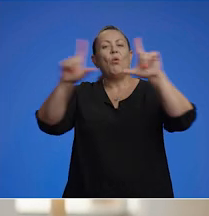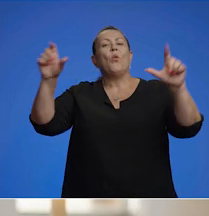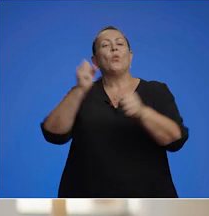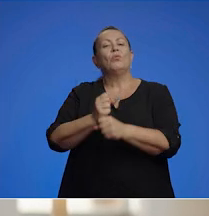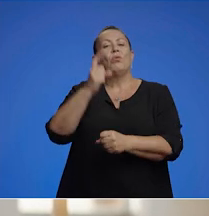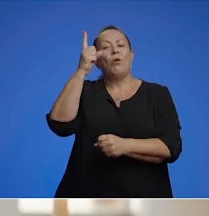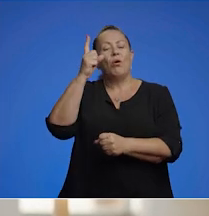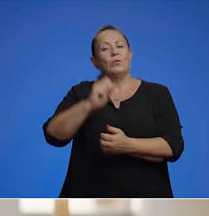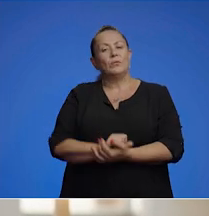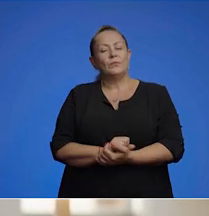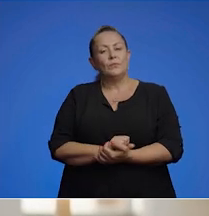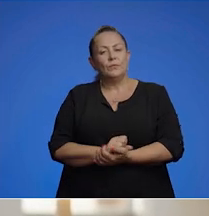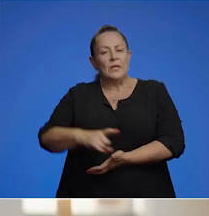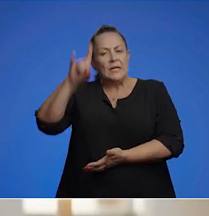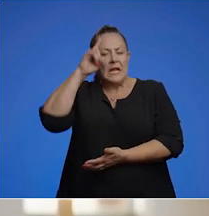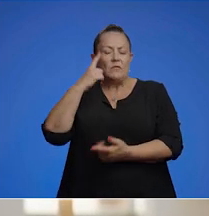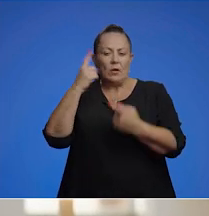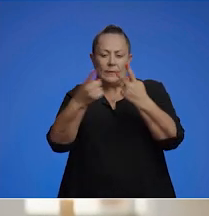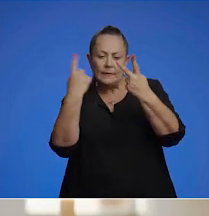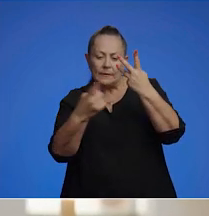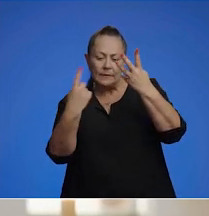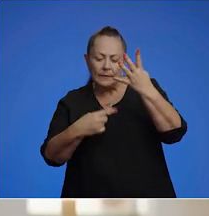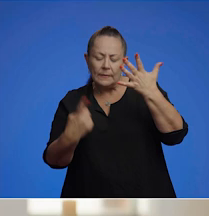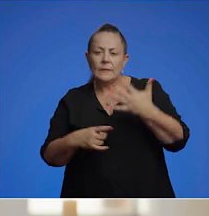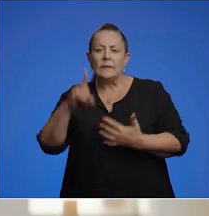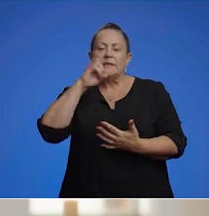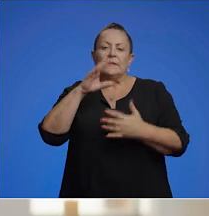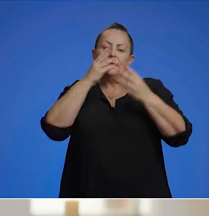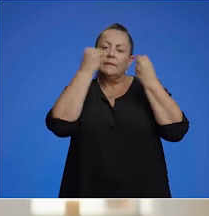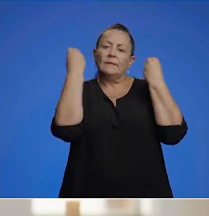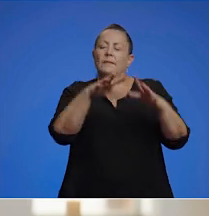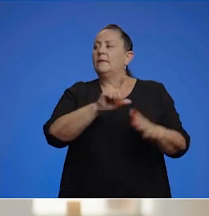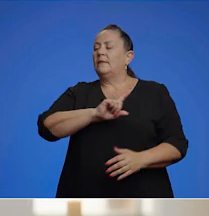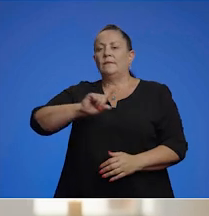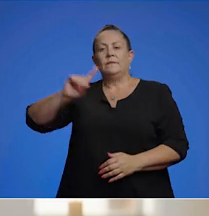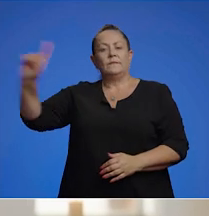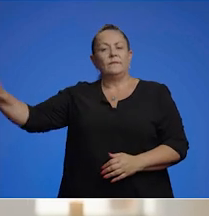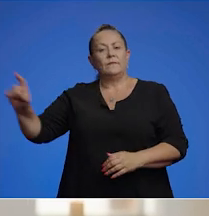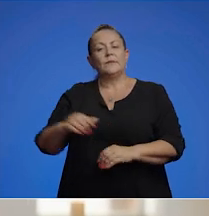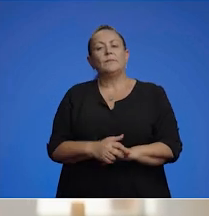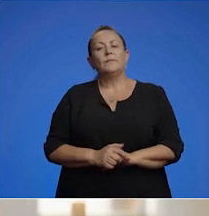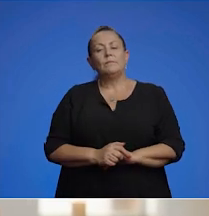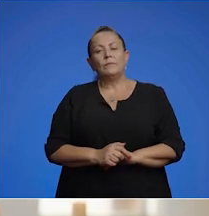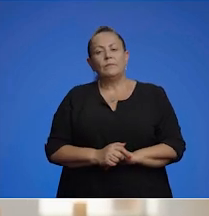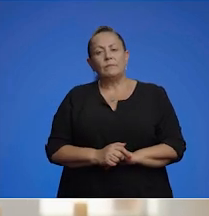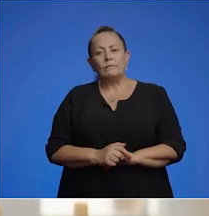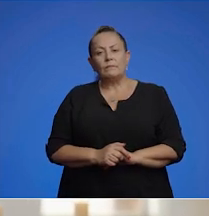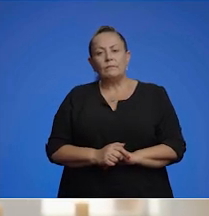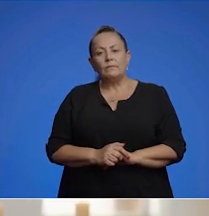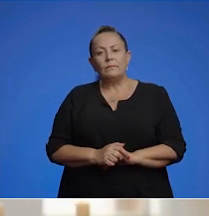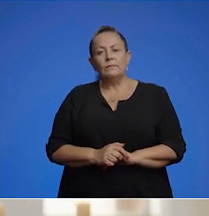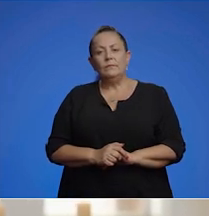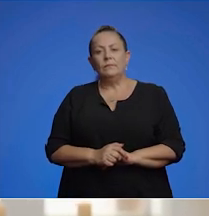test." Having exhausted all these ways of tempting him, the devil left him to return at the appointed time.